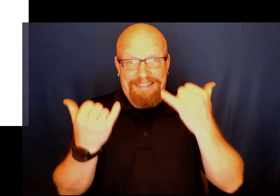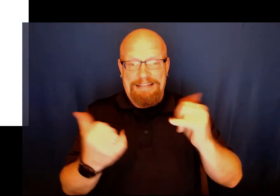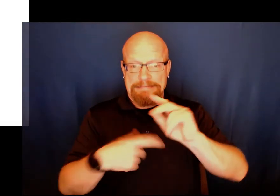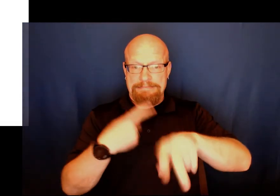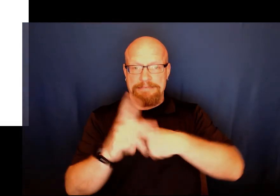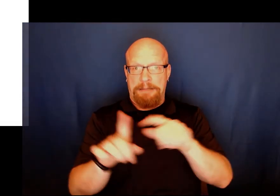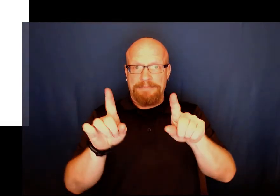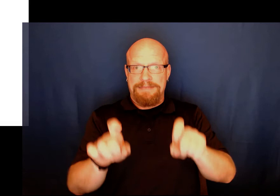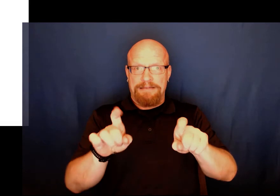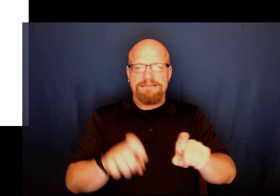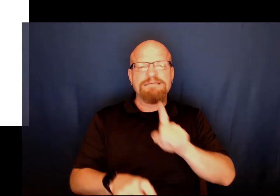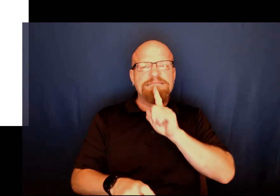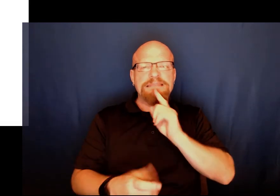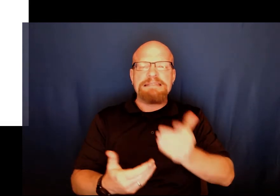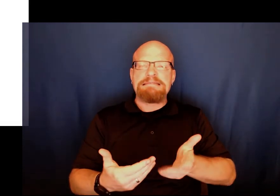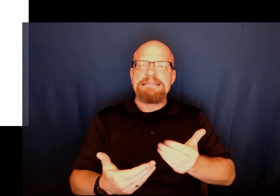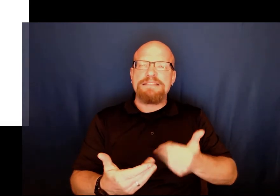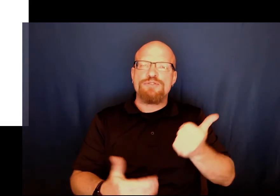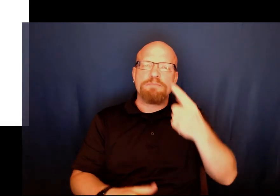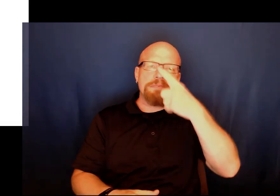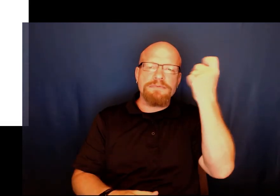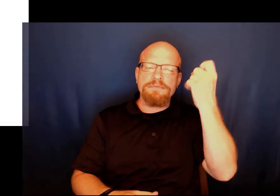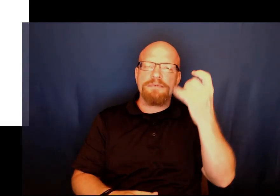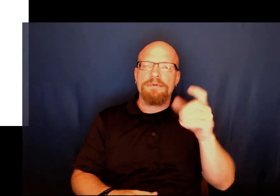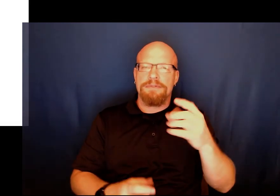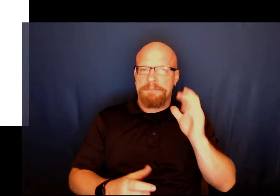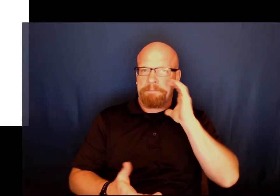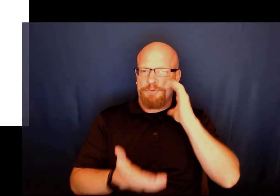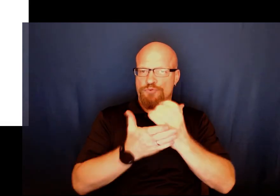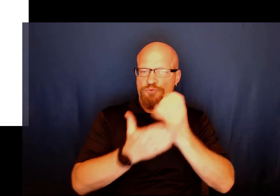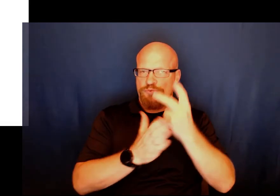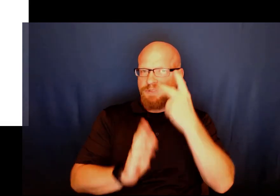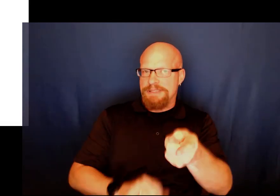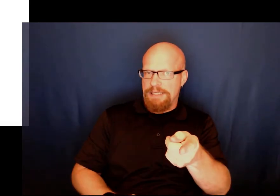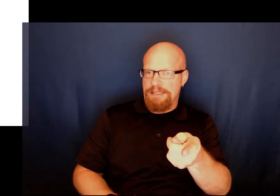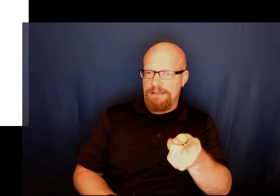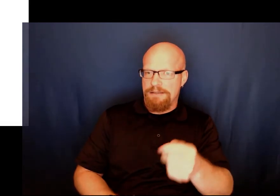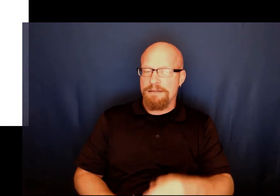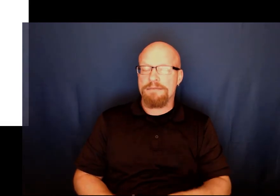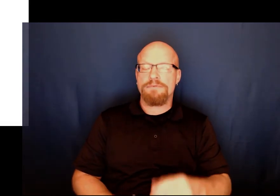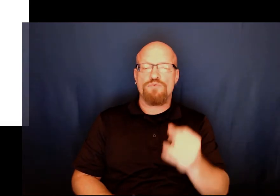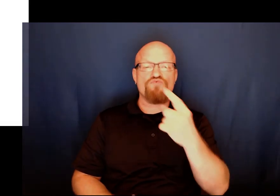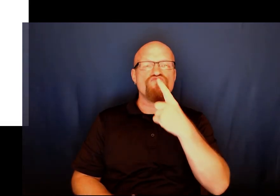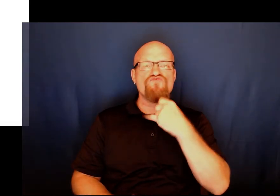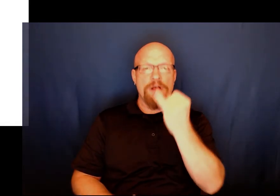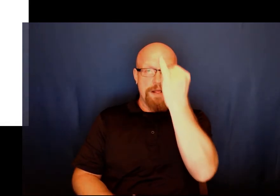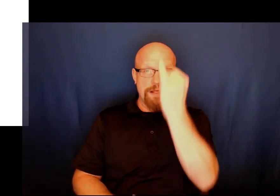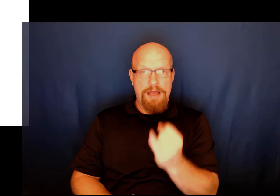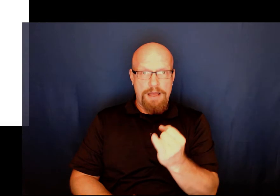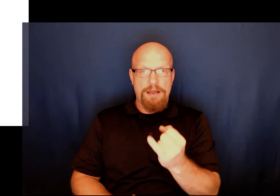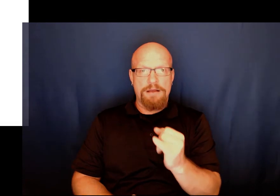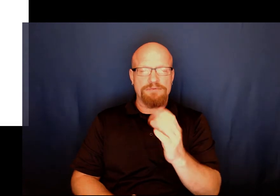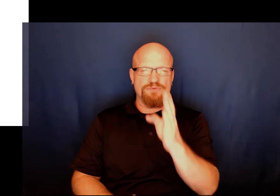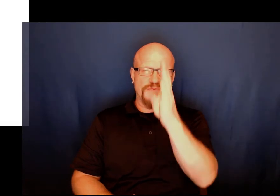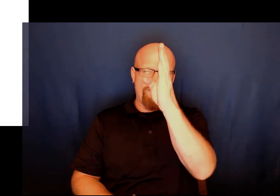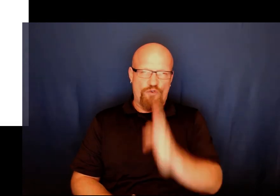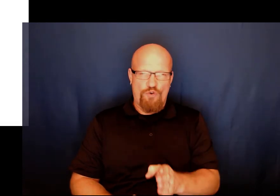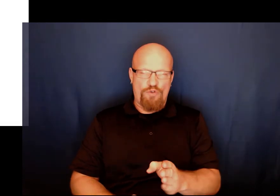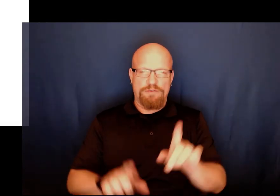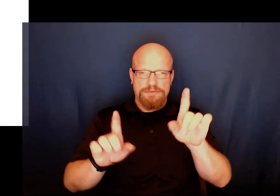Now, this is how the test works. It's really simpler because it's based on a picture. It's a red